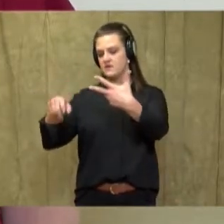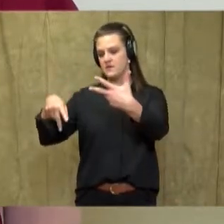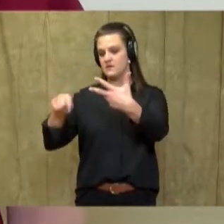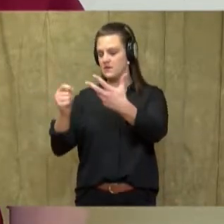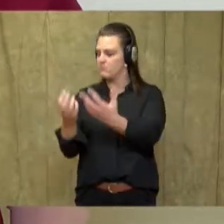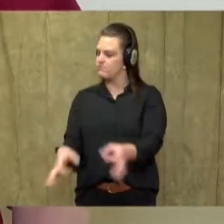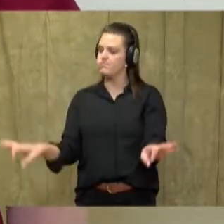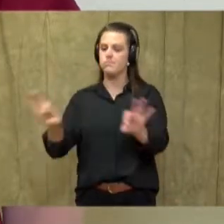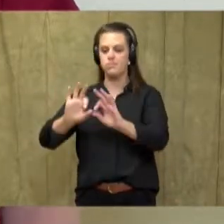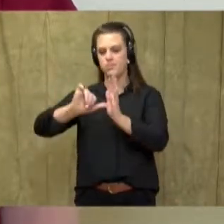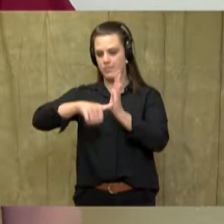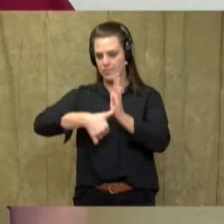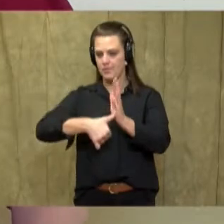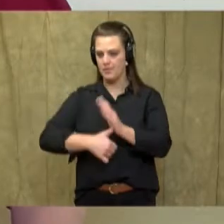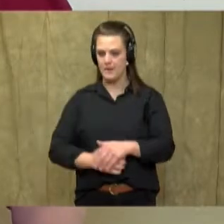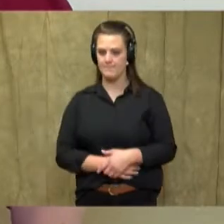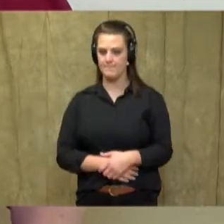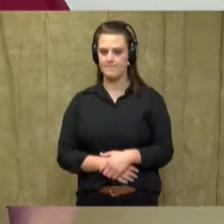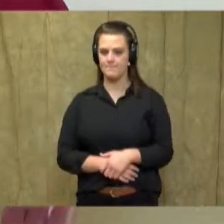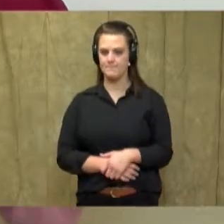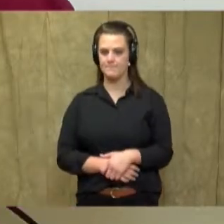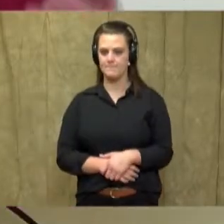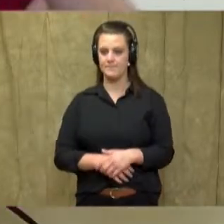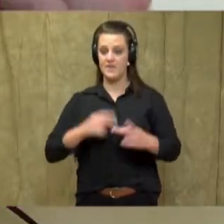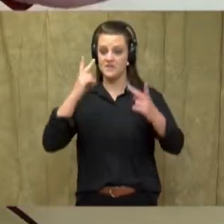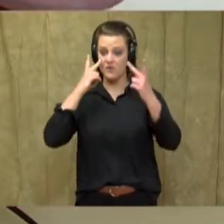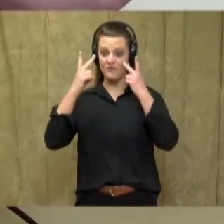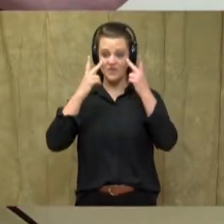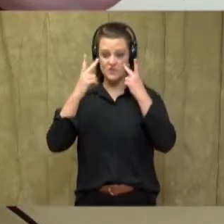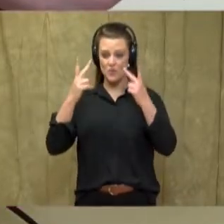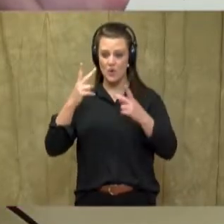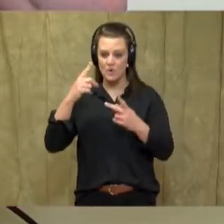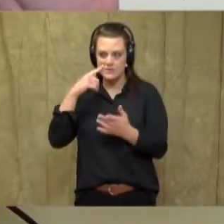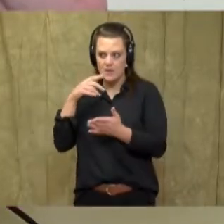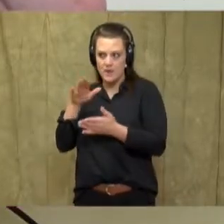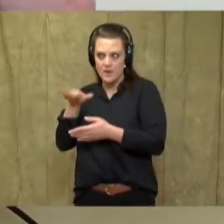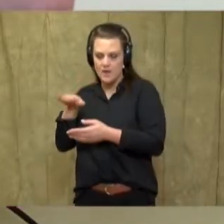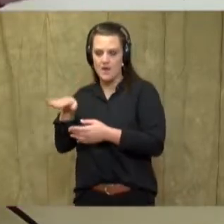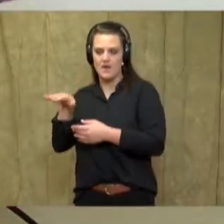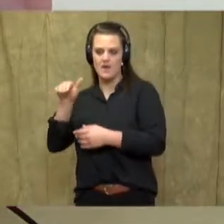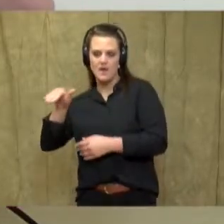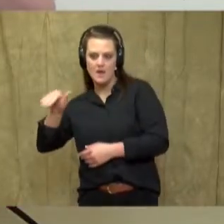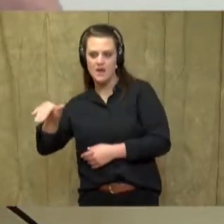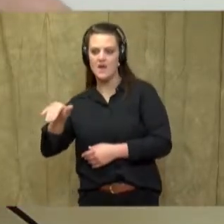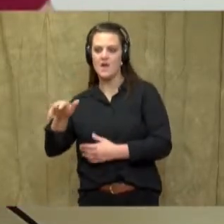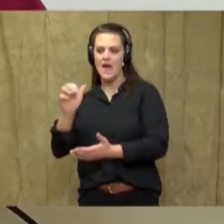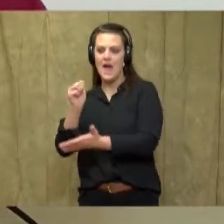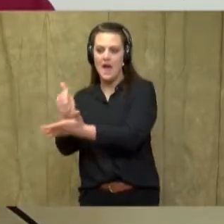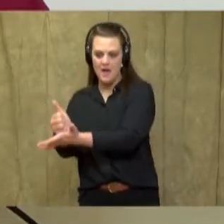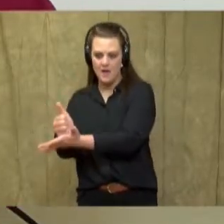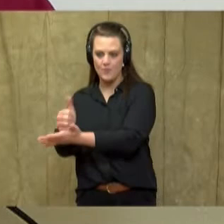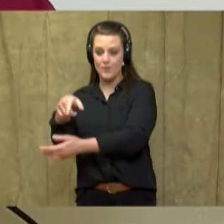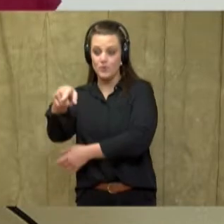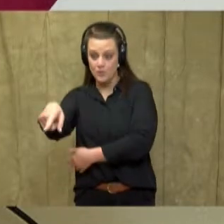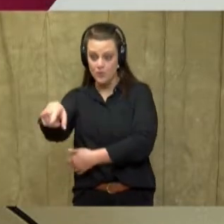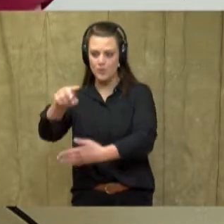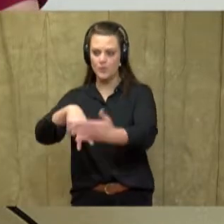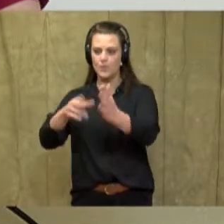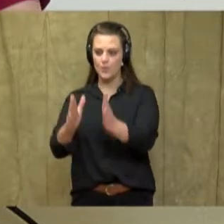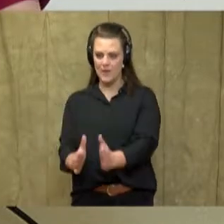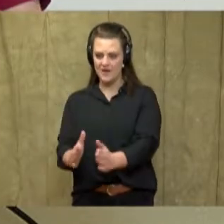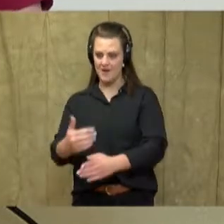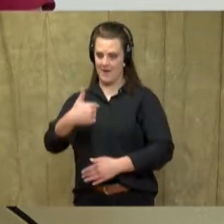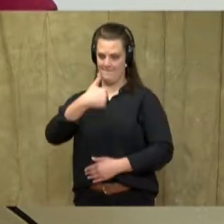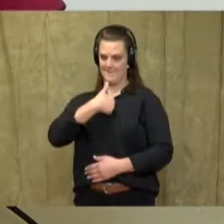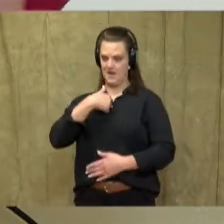important. So as you will see, this visual is a clue that will help you as the reader and